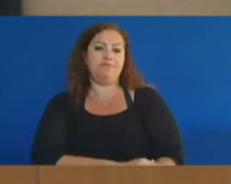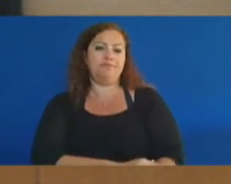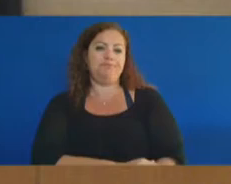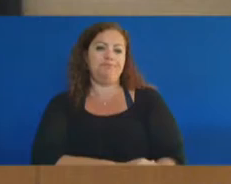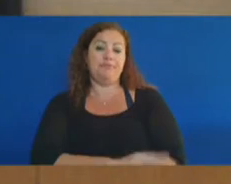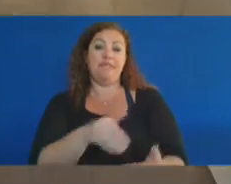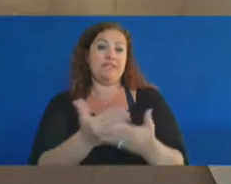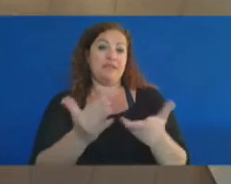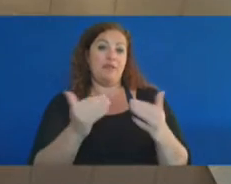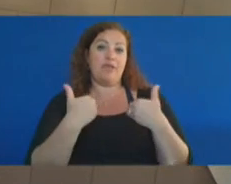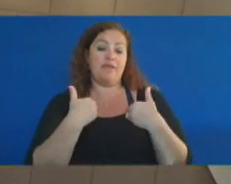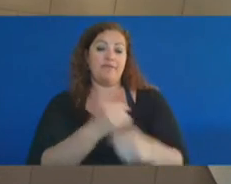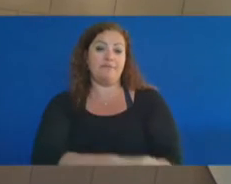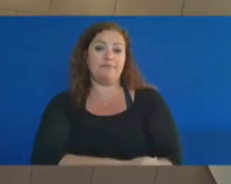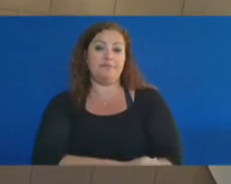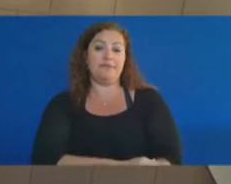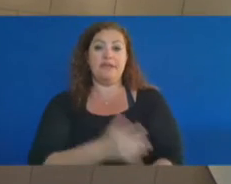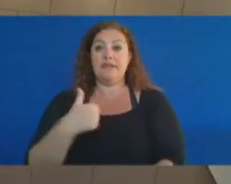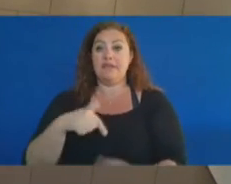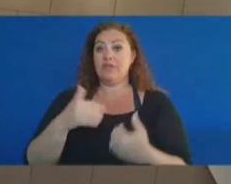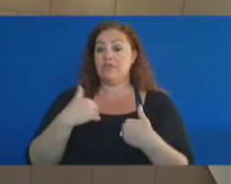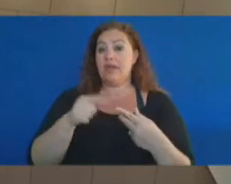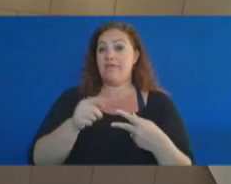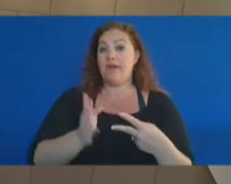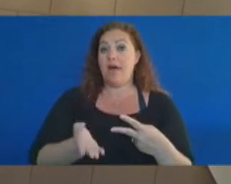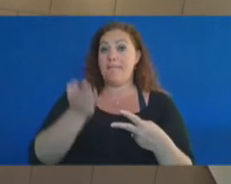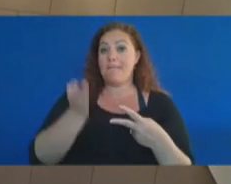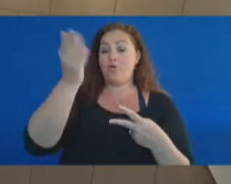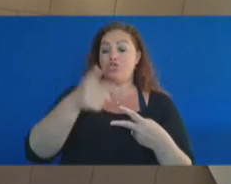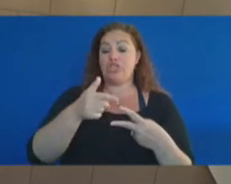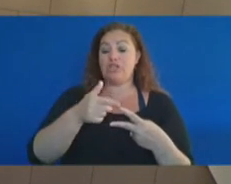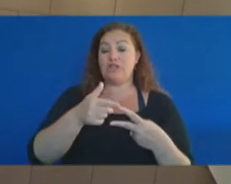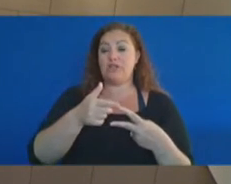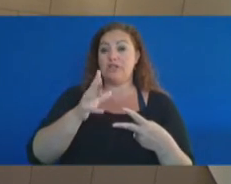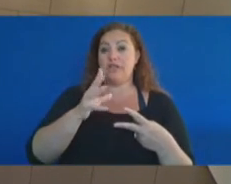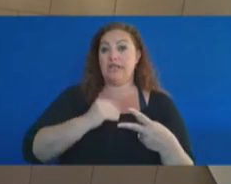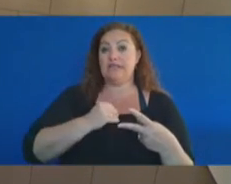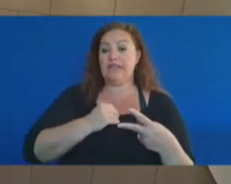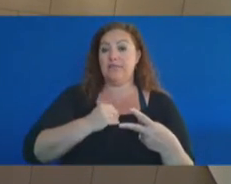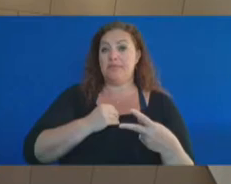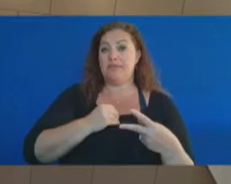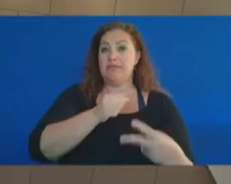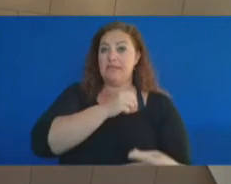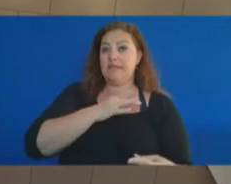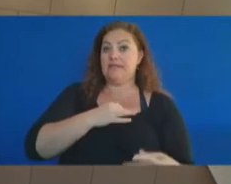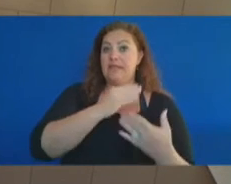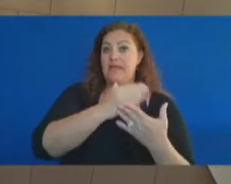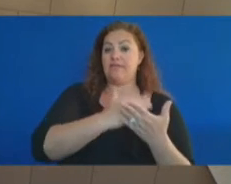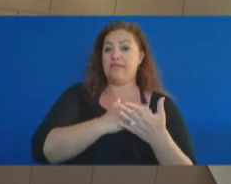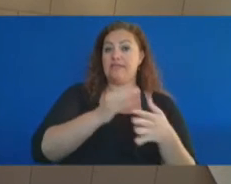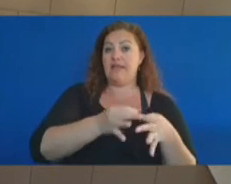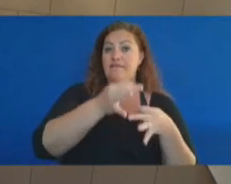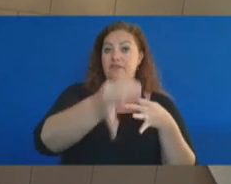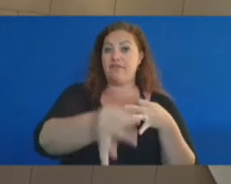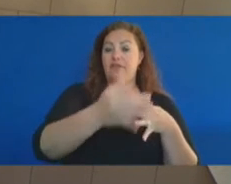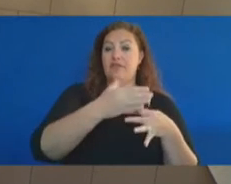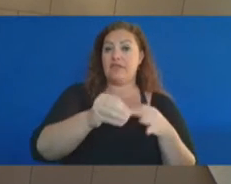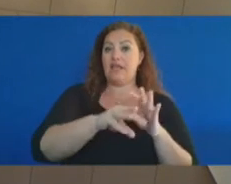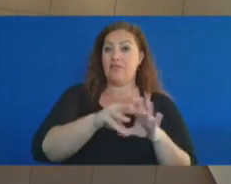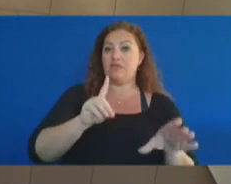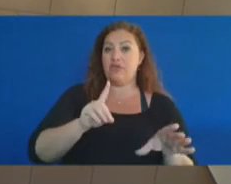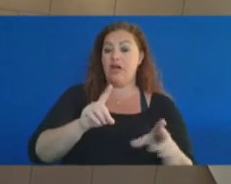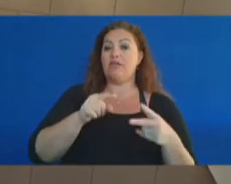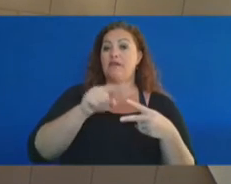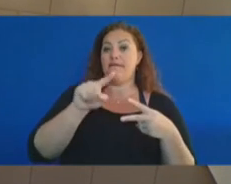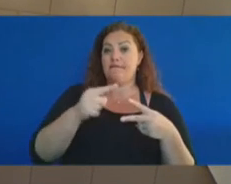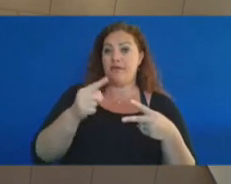we've got do I have a motion to um accept the staff's list of deferrals and withdrawals move second we have a